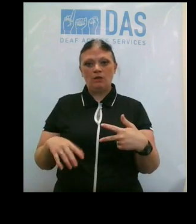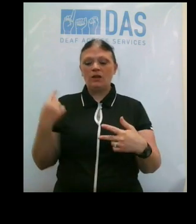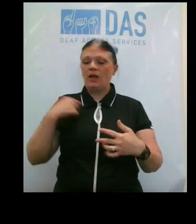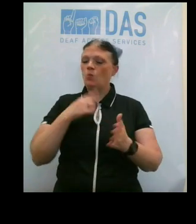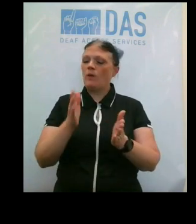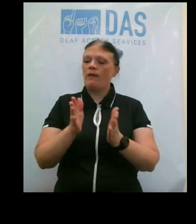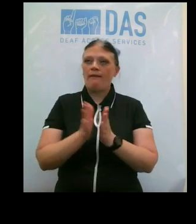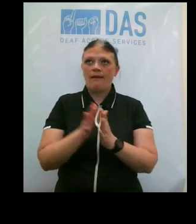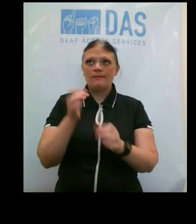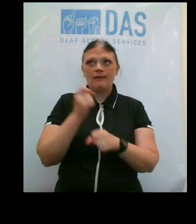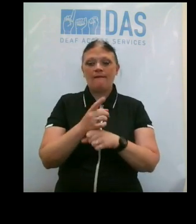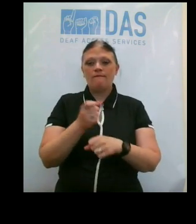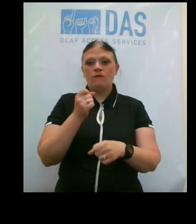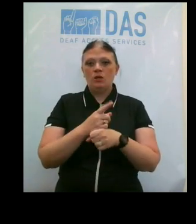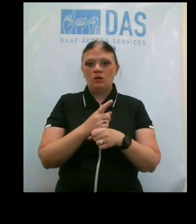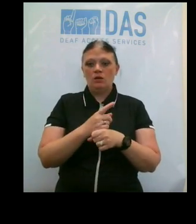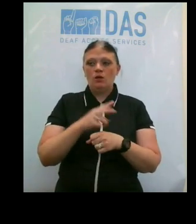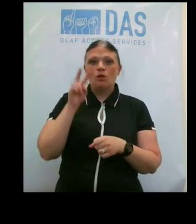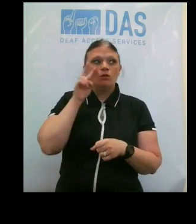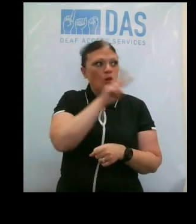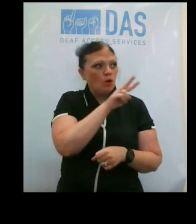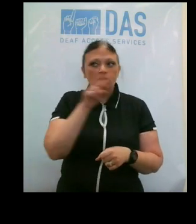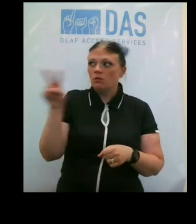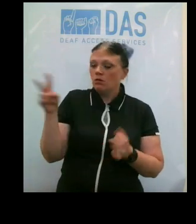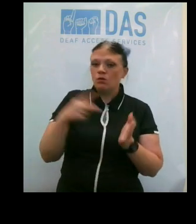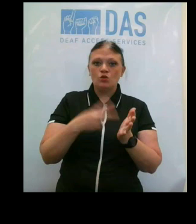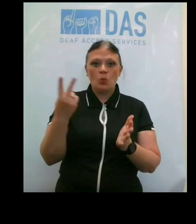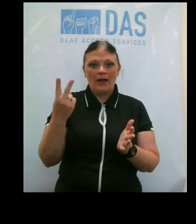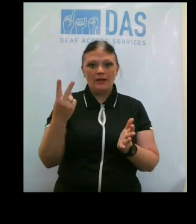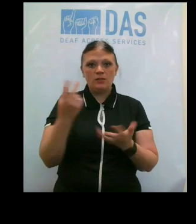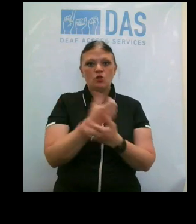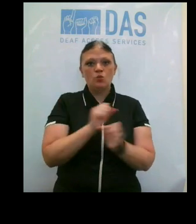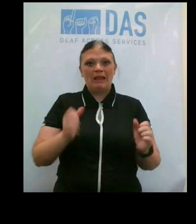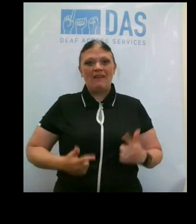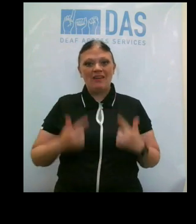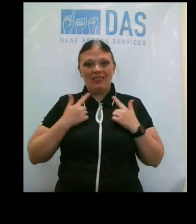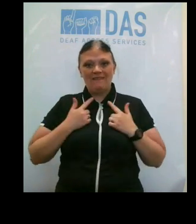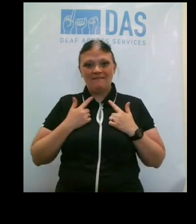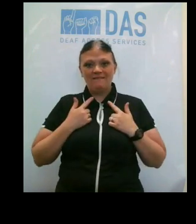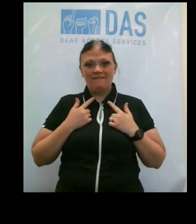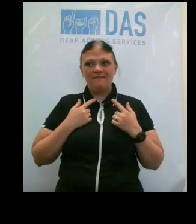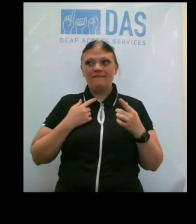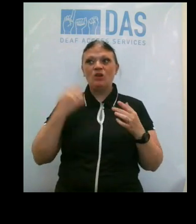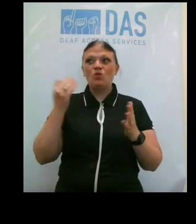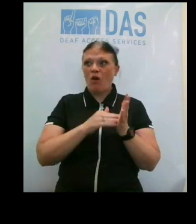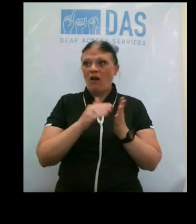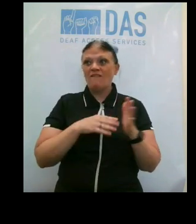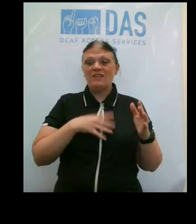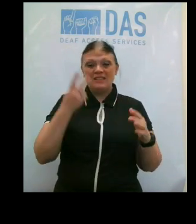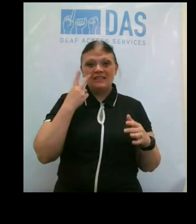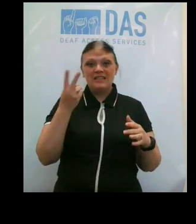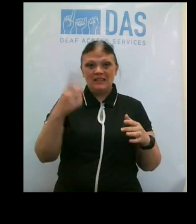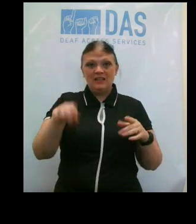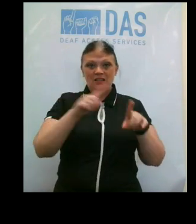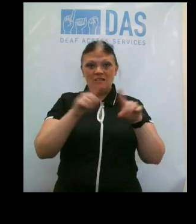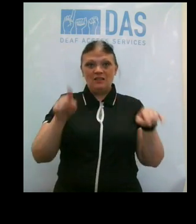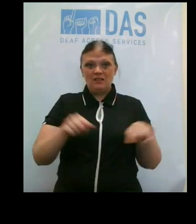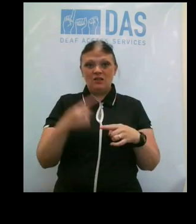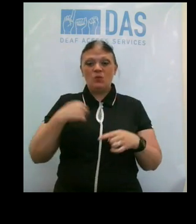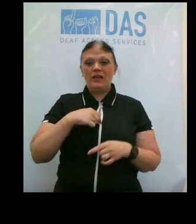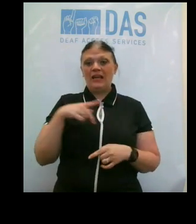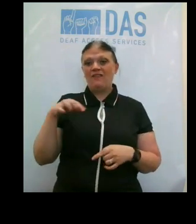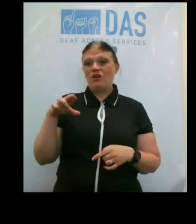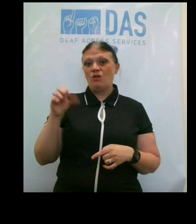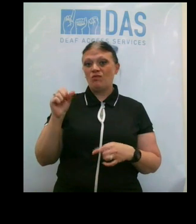year people to do, which is look twice. You need to save a life. These are the signs that you often see. We have a press